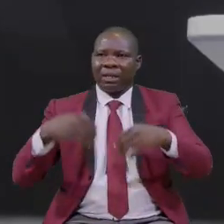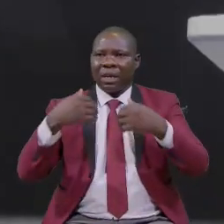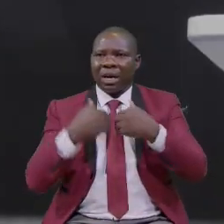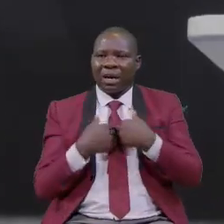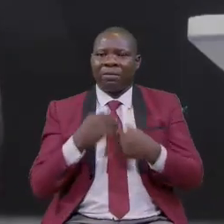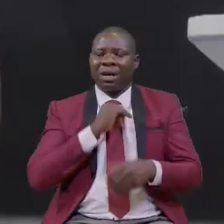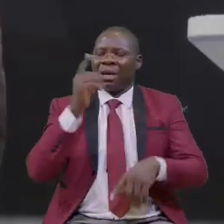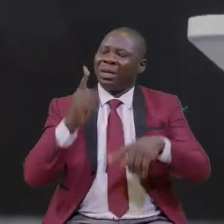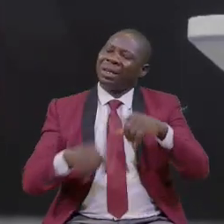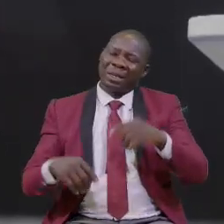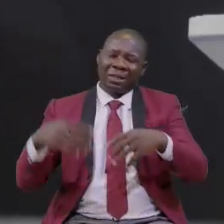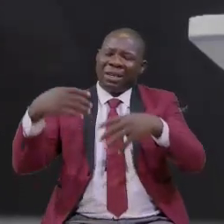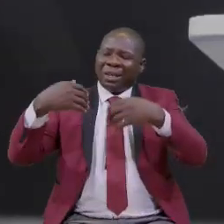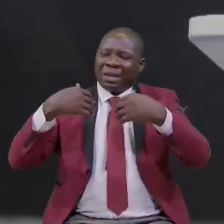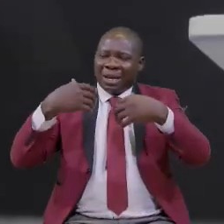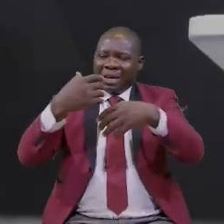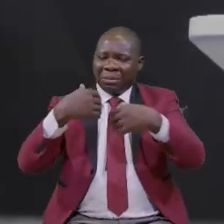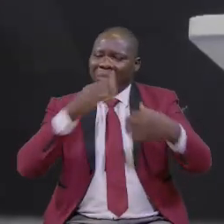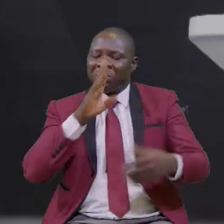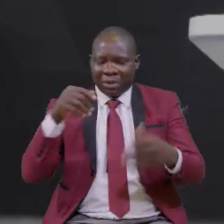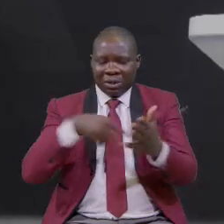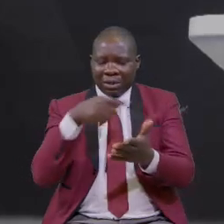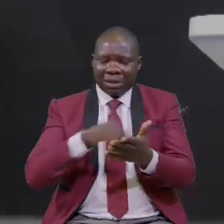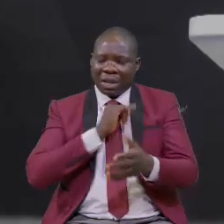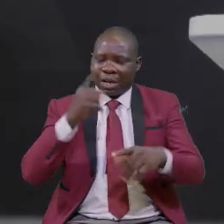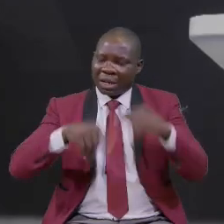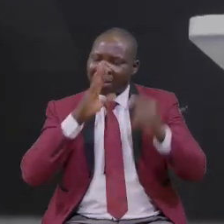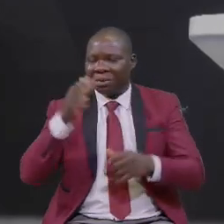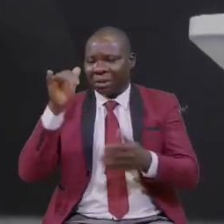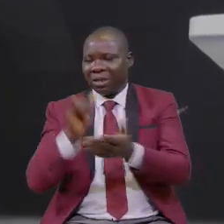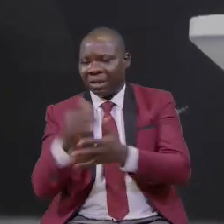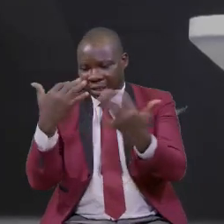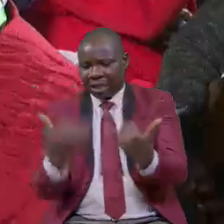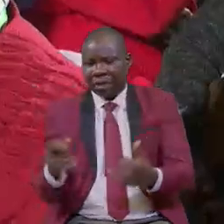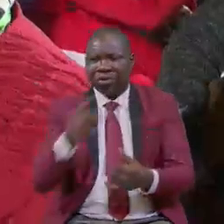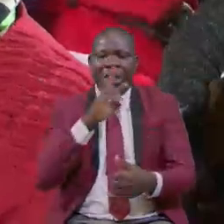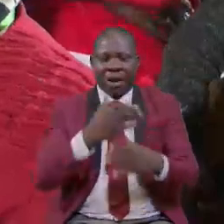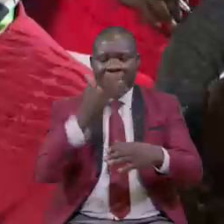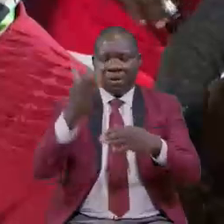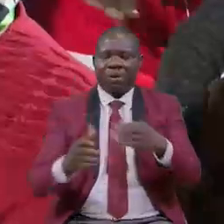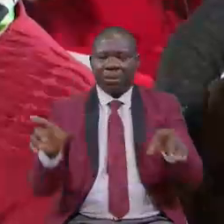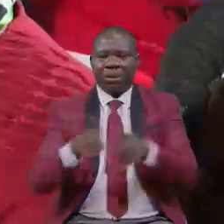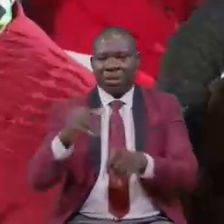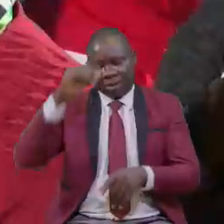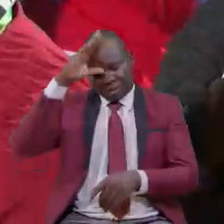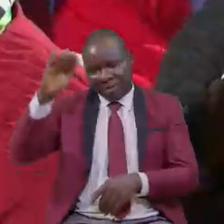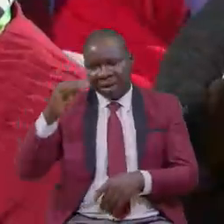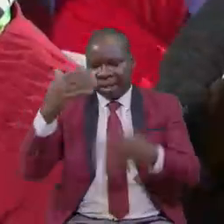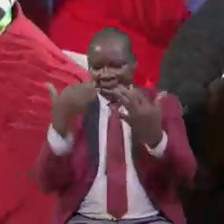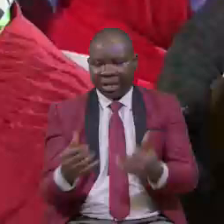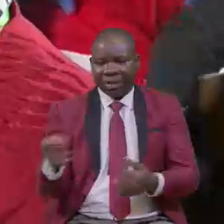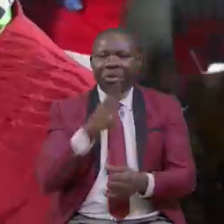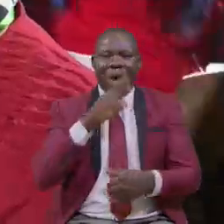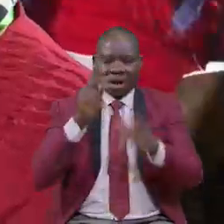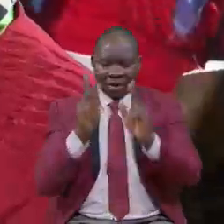could not be this, I could not be that. Now, you are complete as a man. You are complete as a